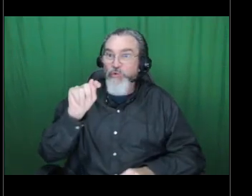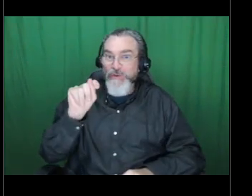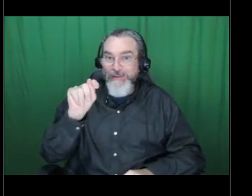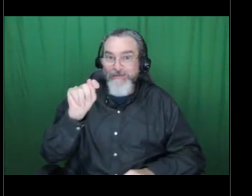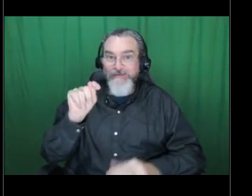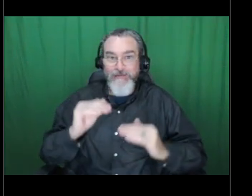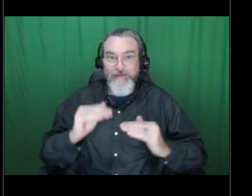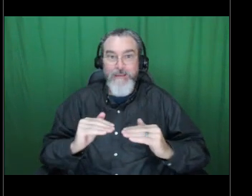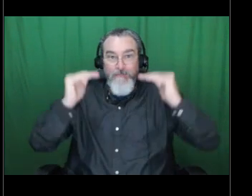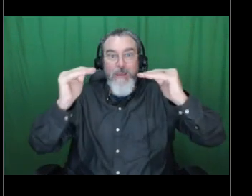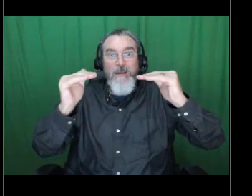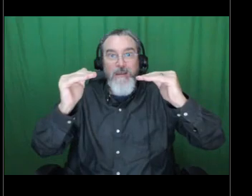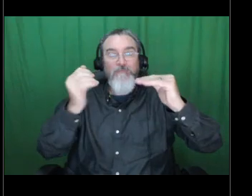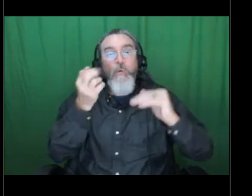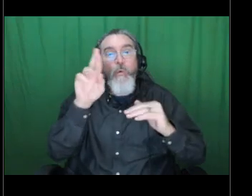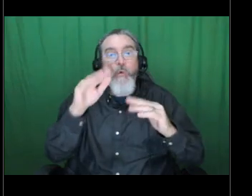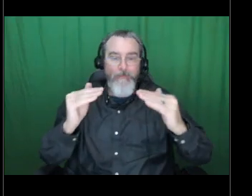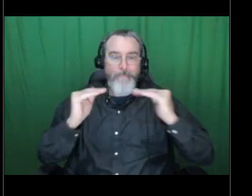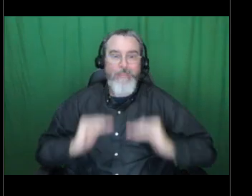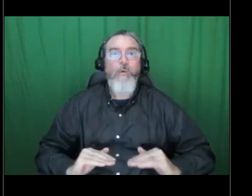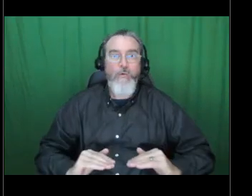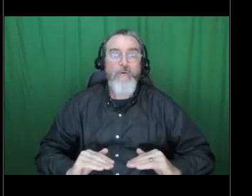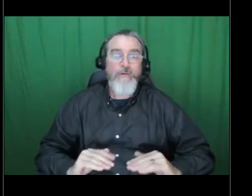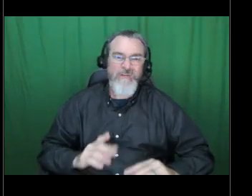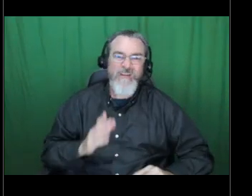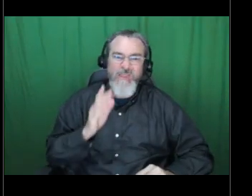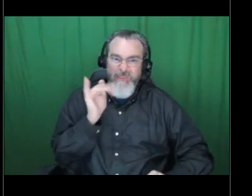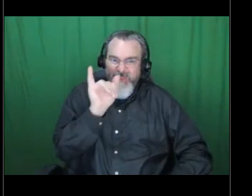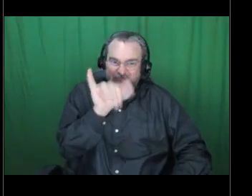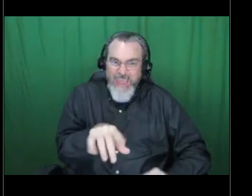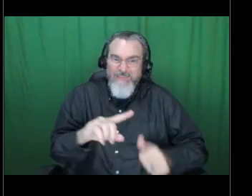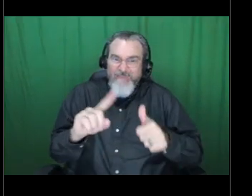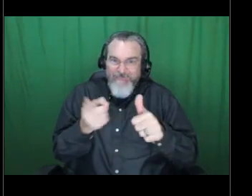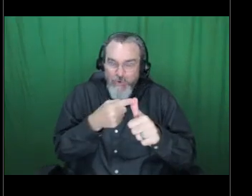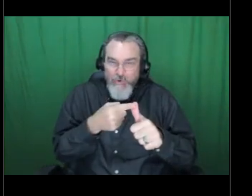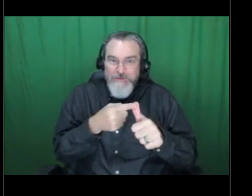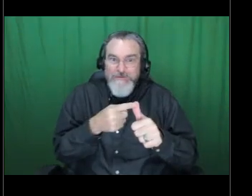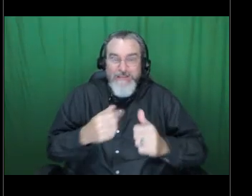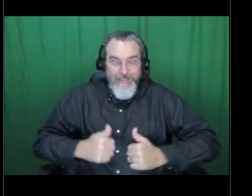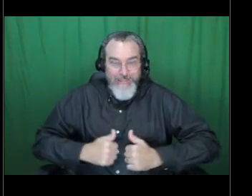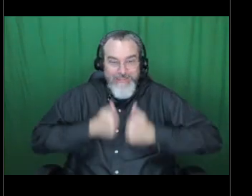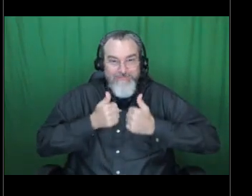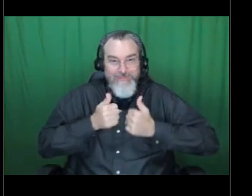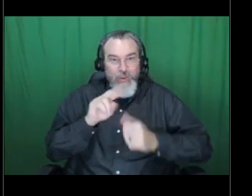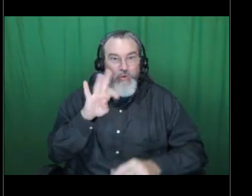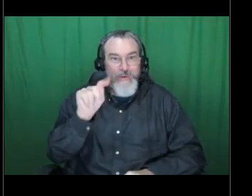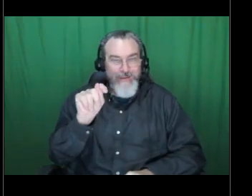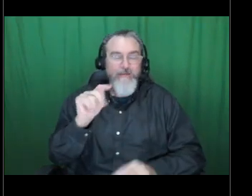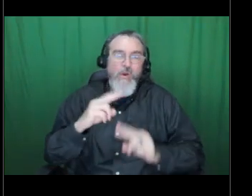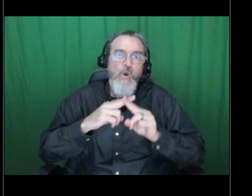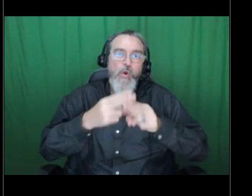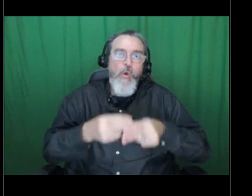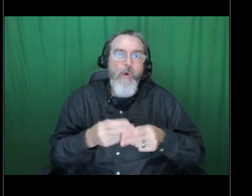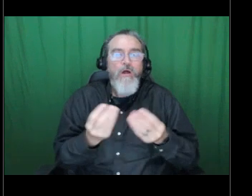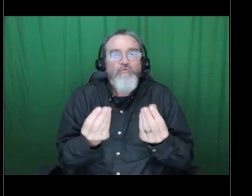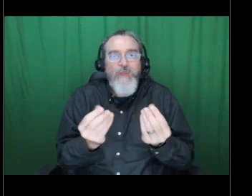level will be the designated ground floor for the purposes of